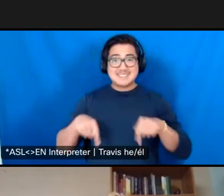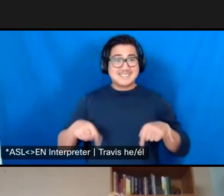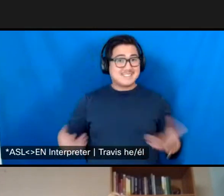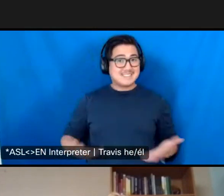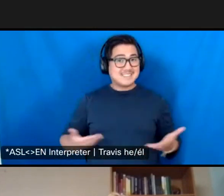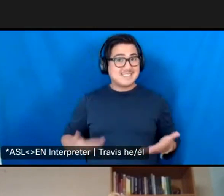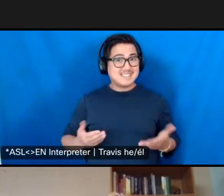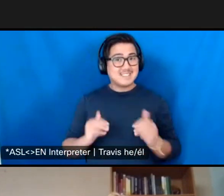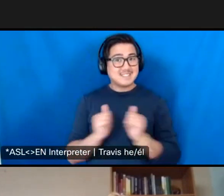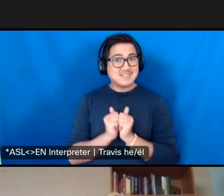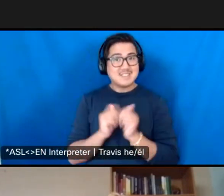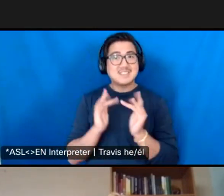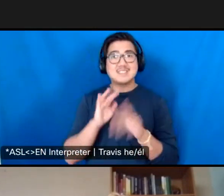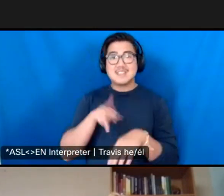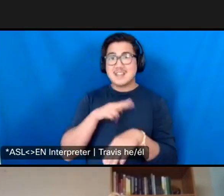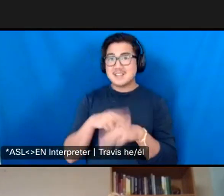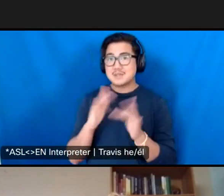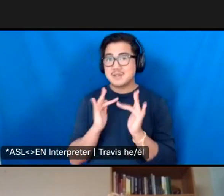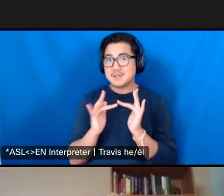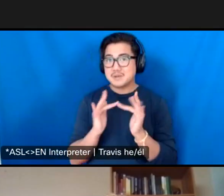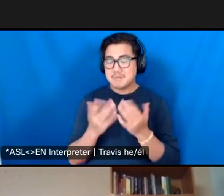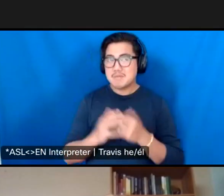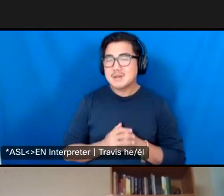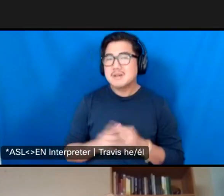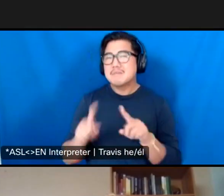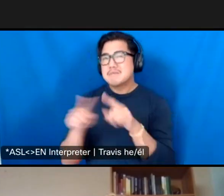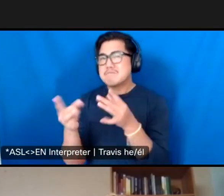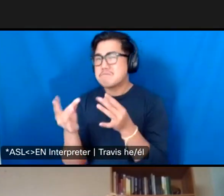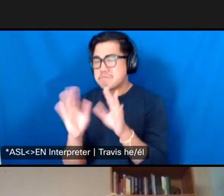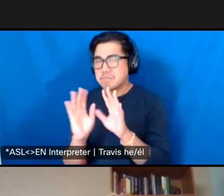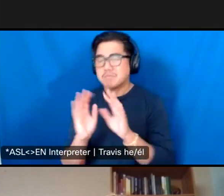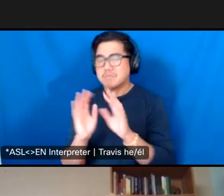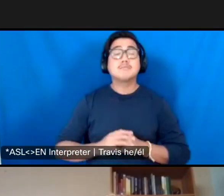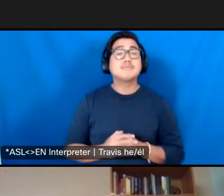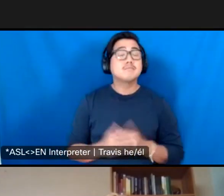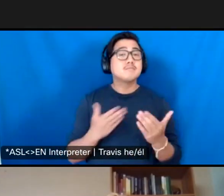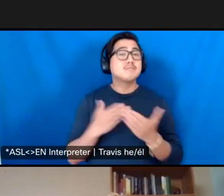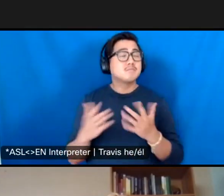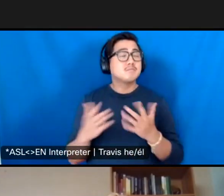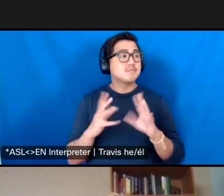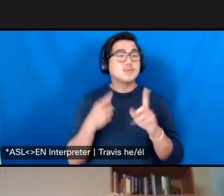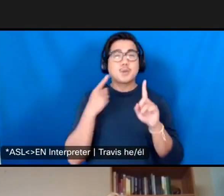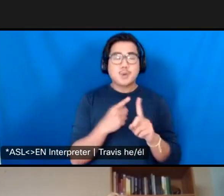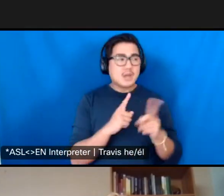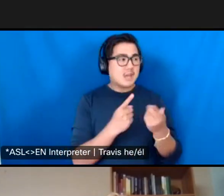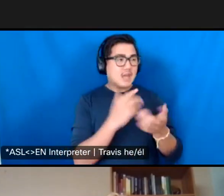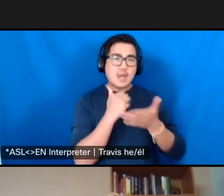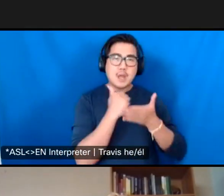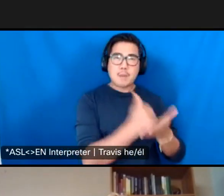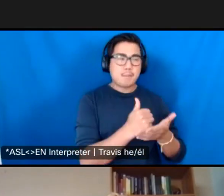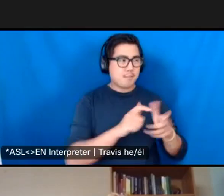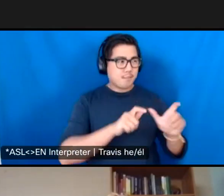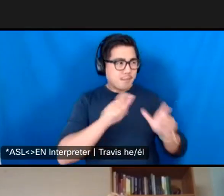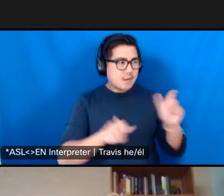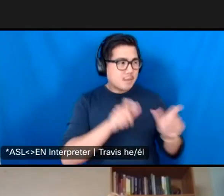the network, the national network. So thinking about helping folks build their web of resources. And it's